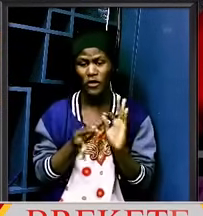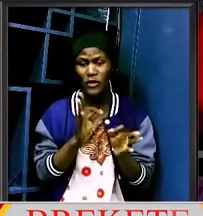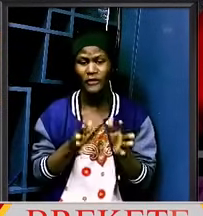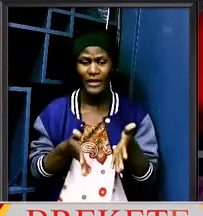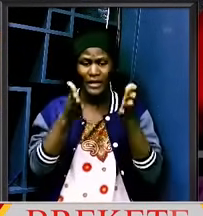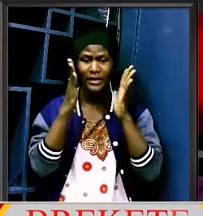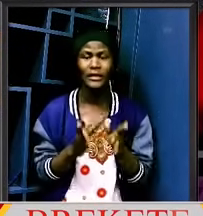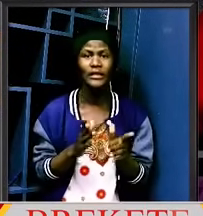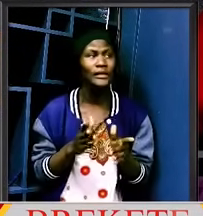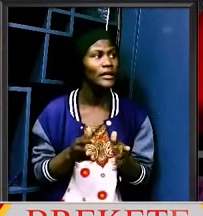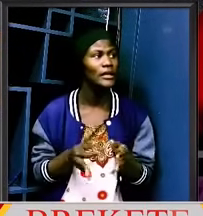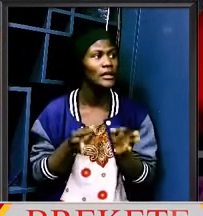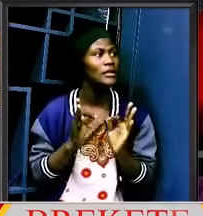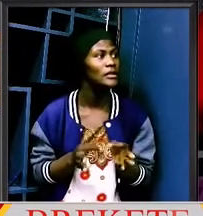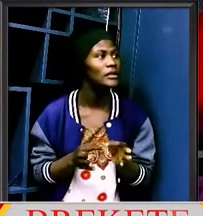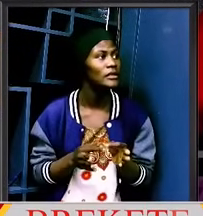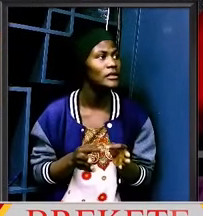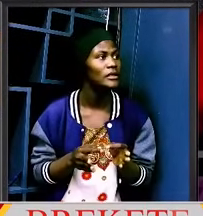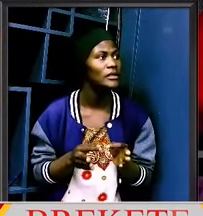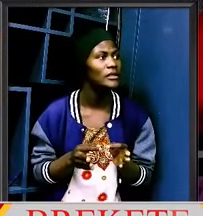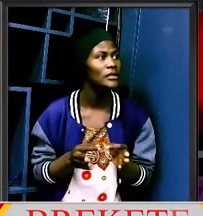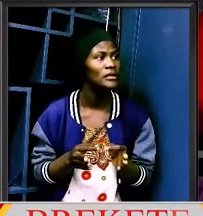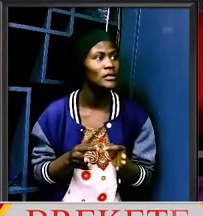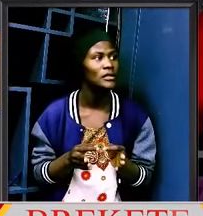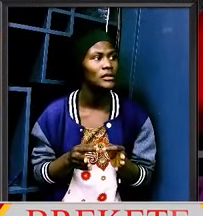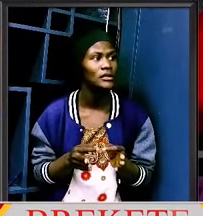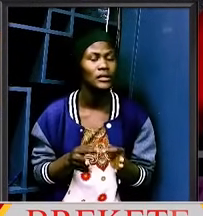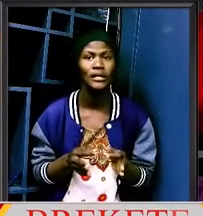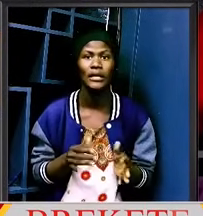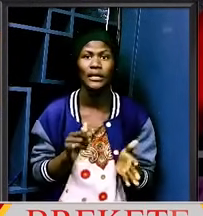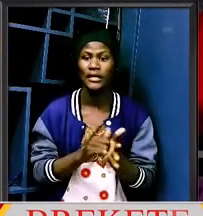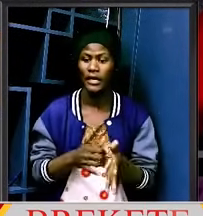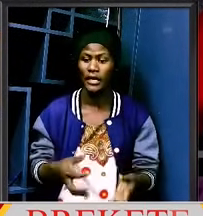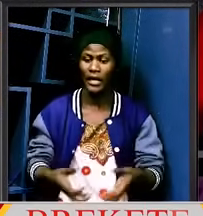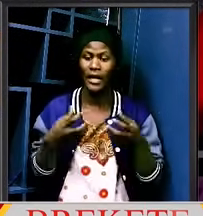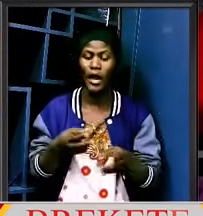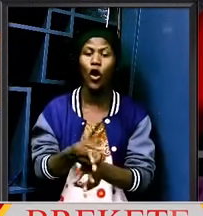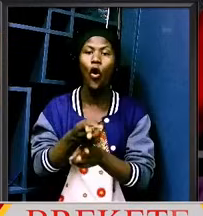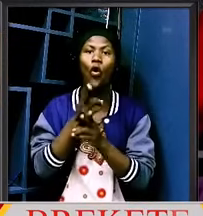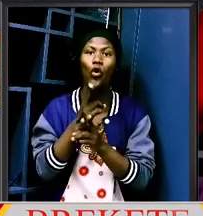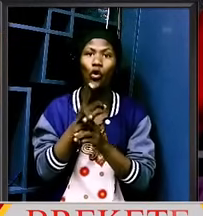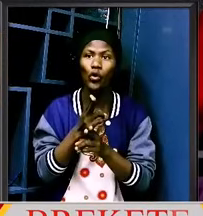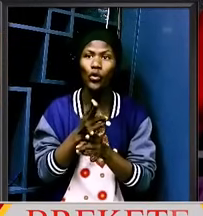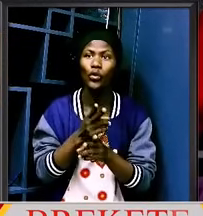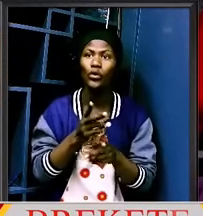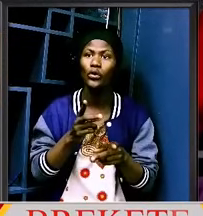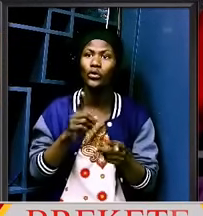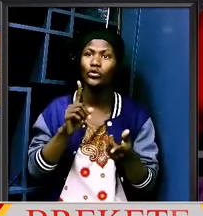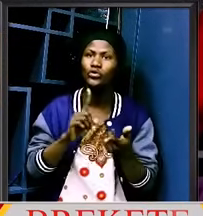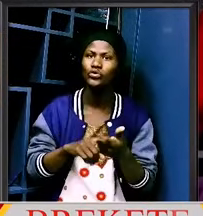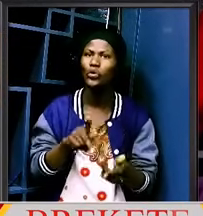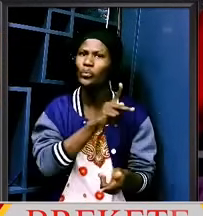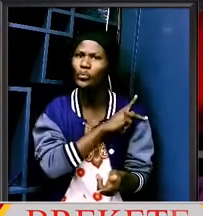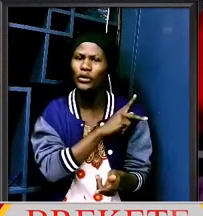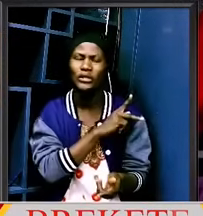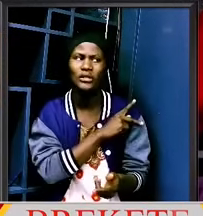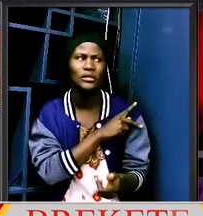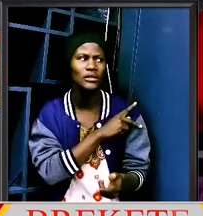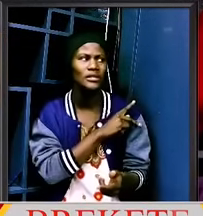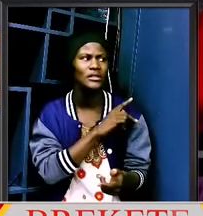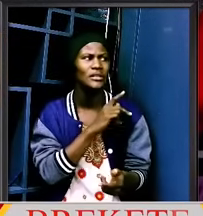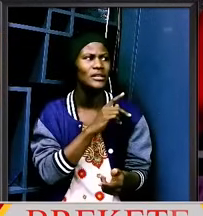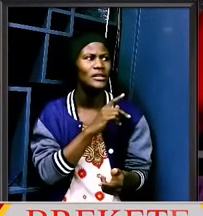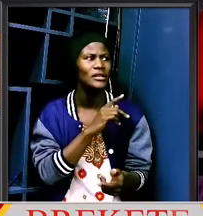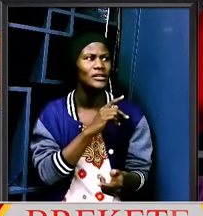fit begin communal those head, head where go recover AK-47. You know fear they defy them. To police and now the sea